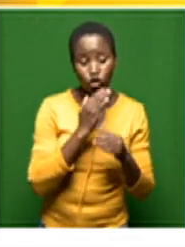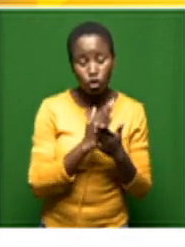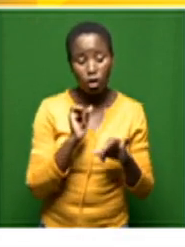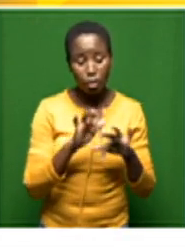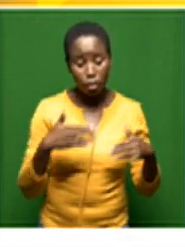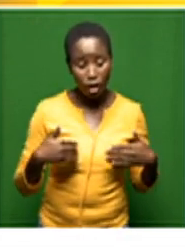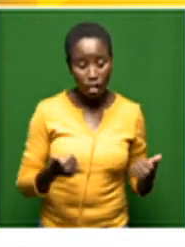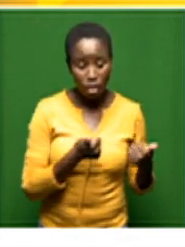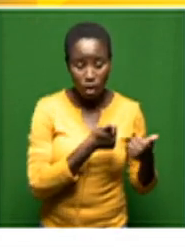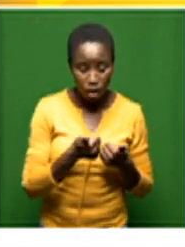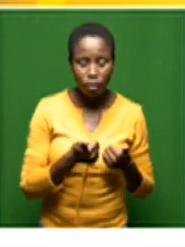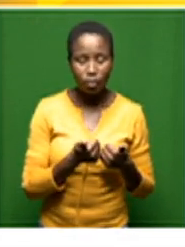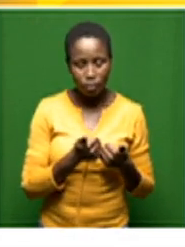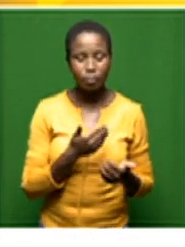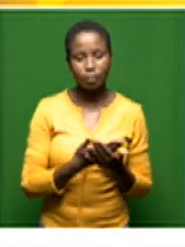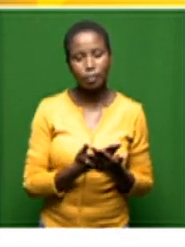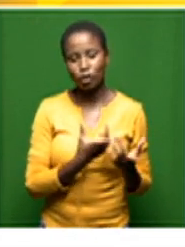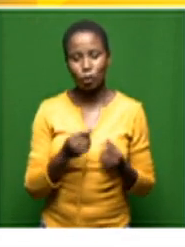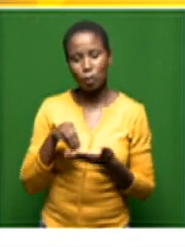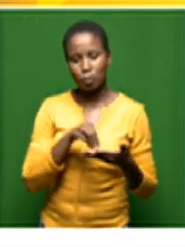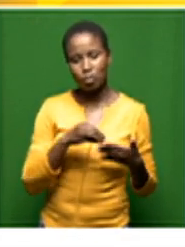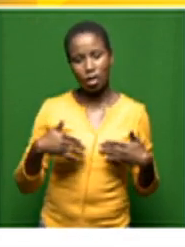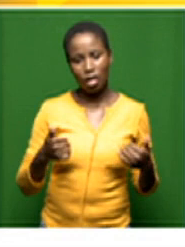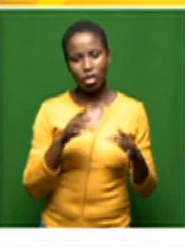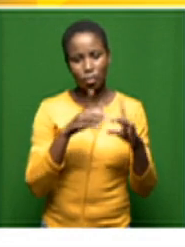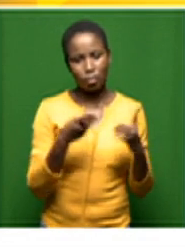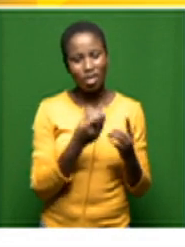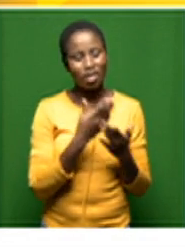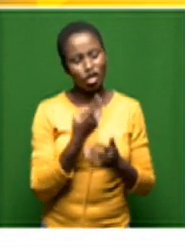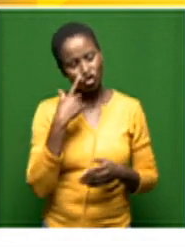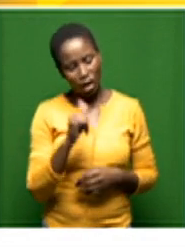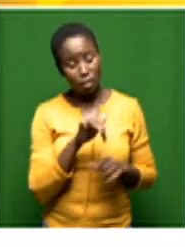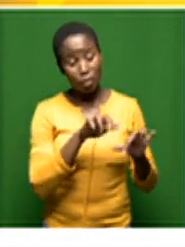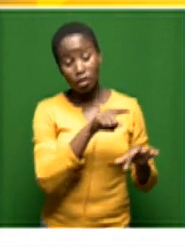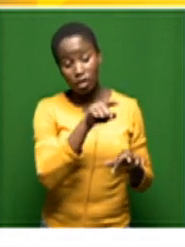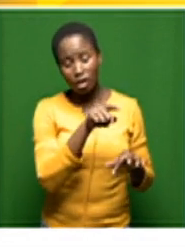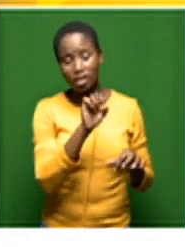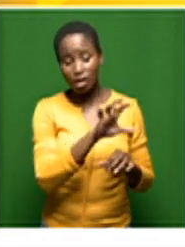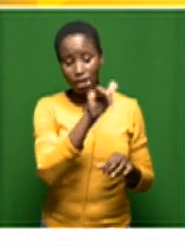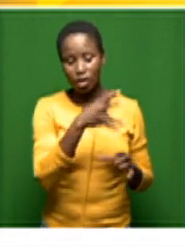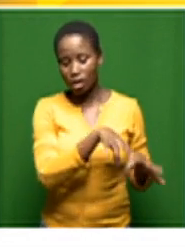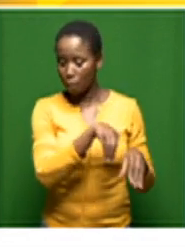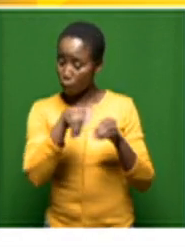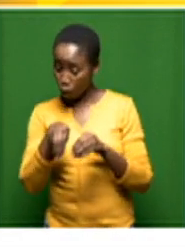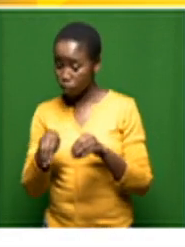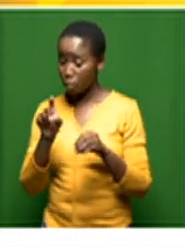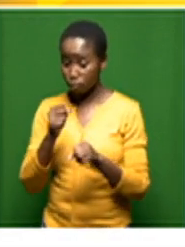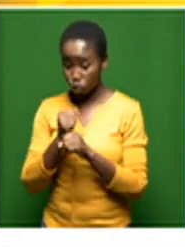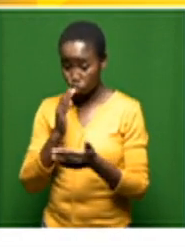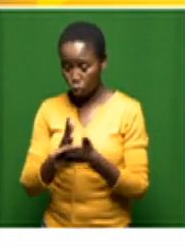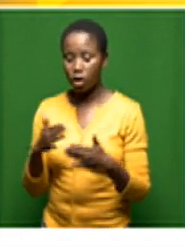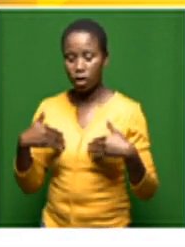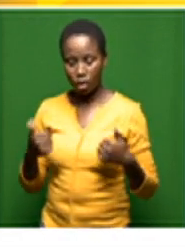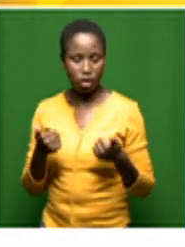you'll also bring in the health department to check these South Africans on arrival in the country, even before they leave, to